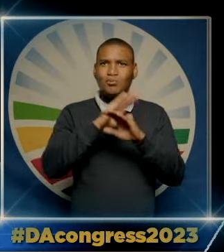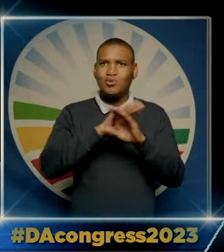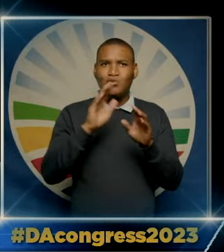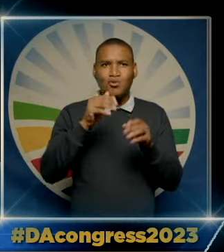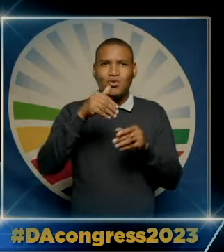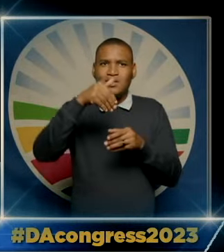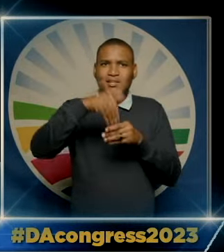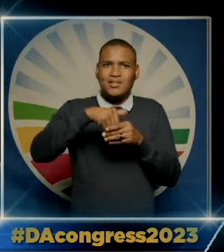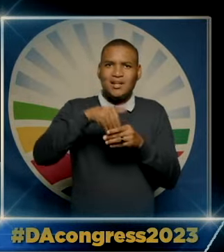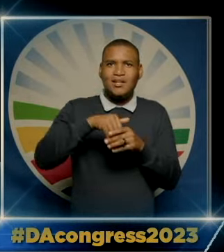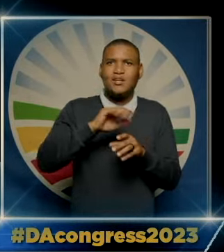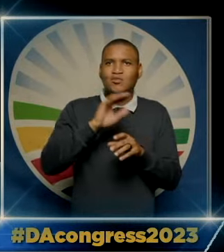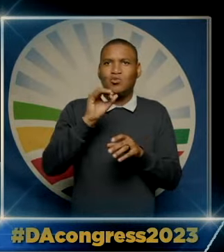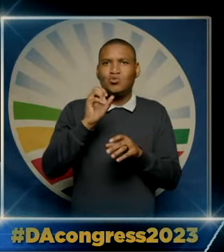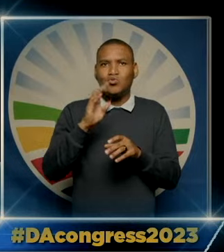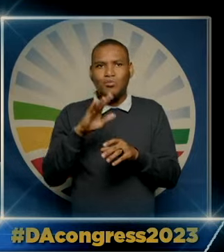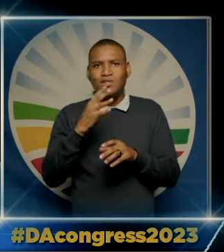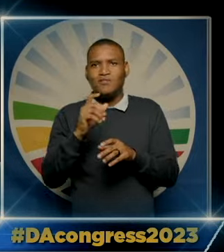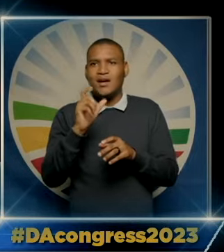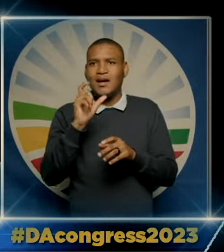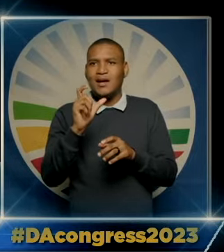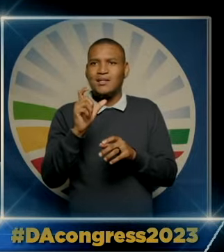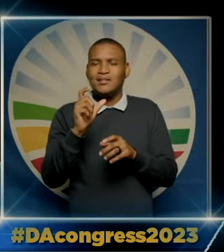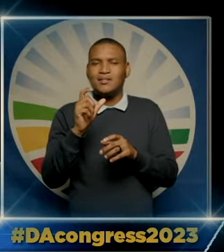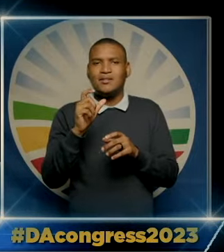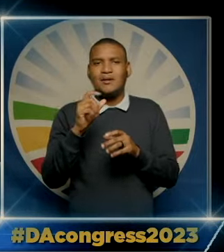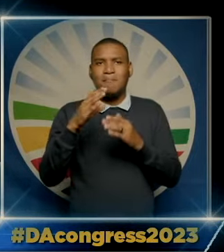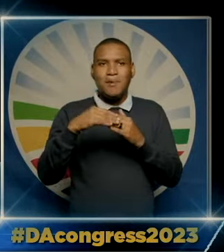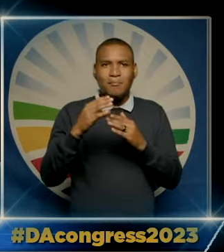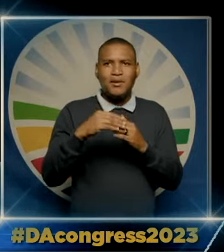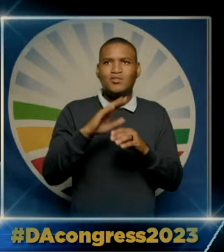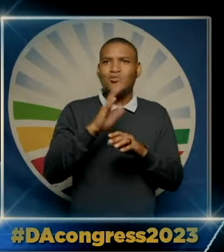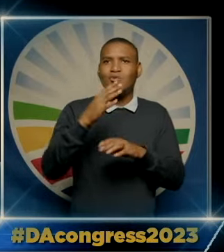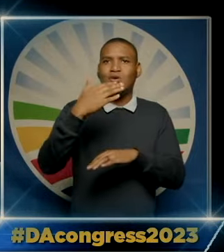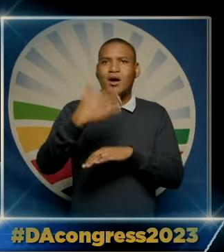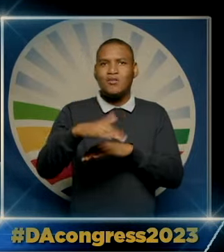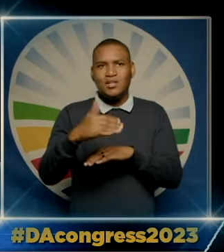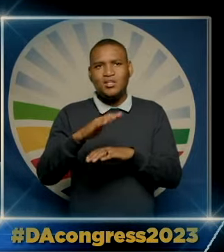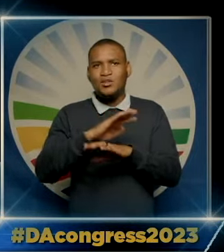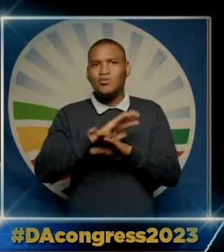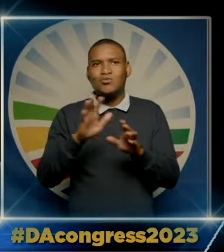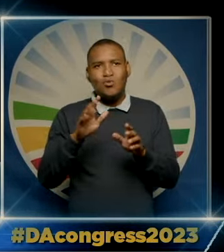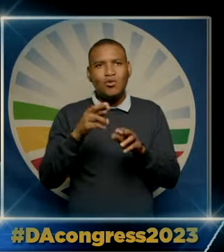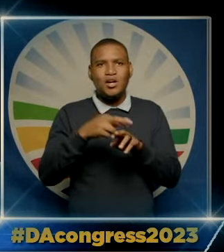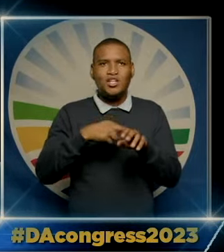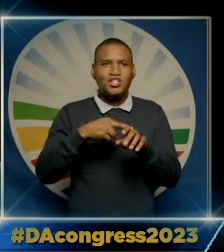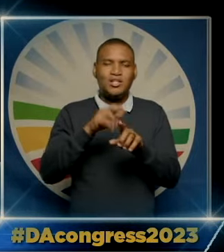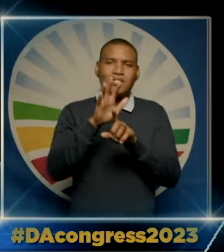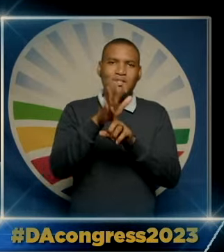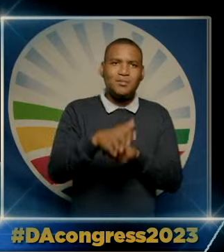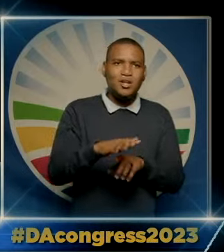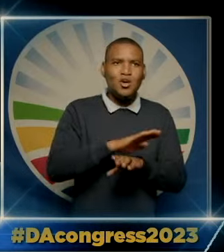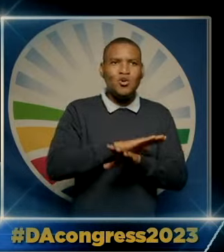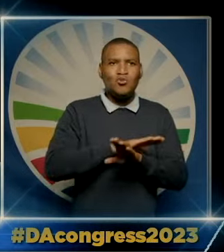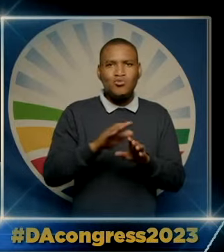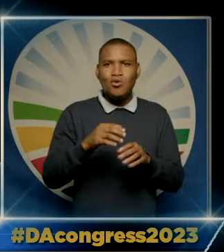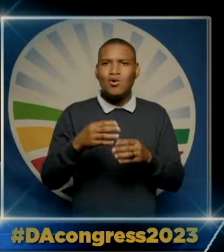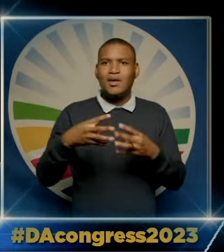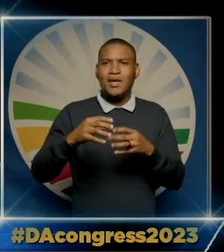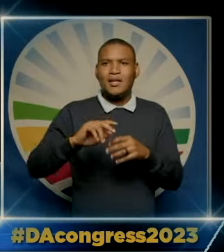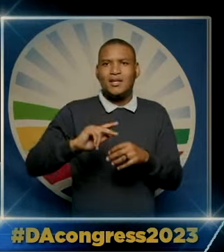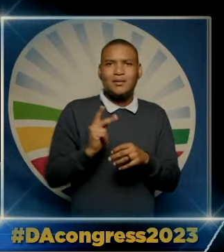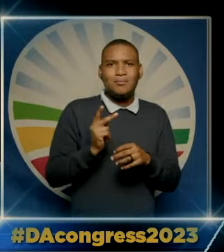insiders, no jobs if you are card-carrying members, no outsiders, no quotas, no racial discrimination, no gatekeeping, no